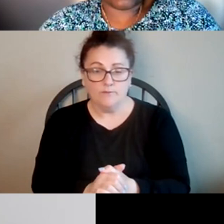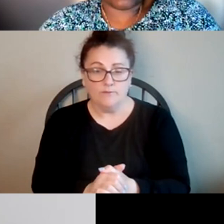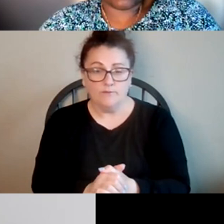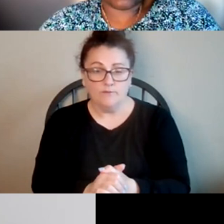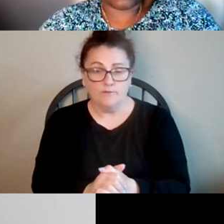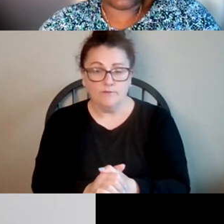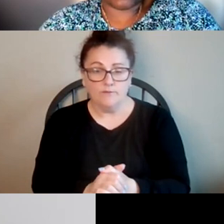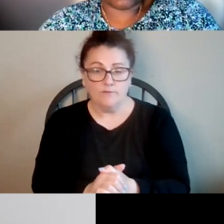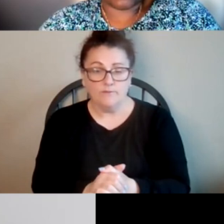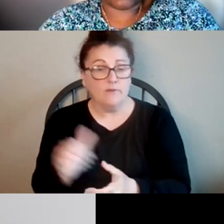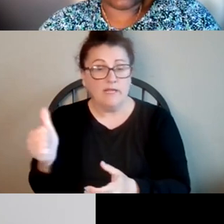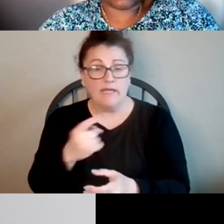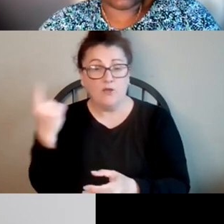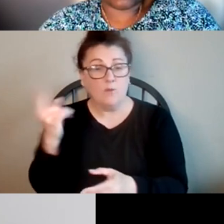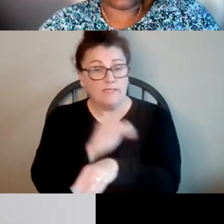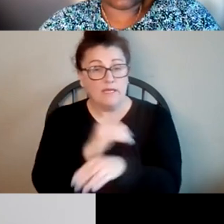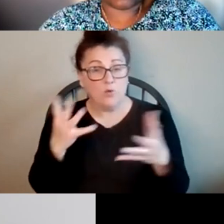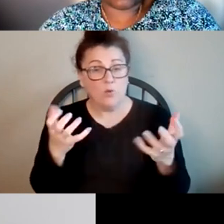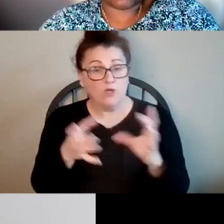Do we have anyone this evening who wishes to speak?